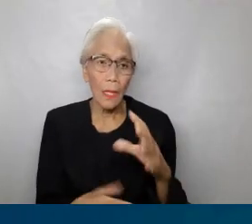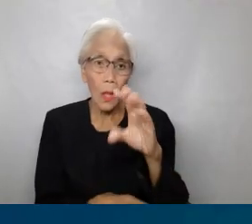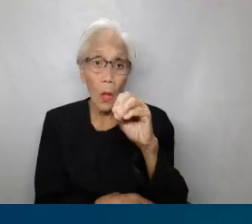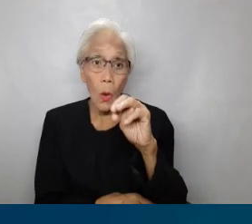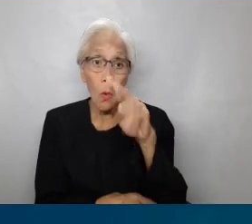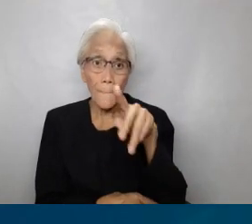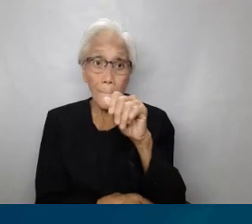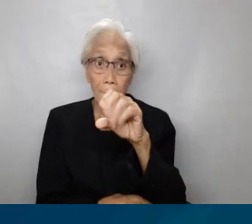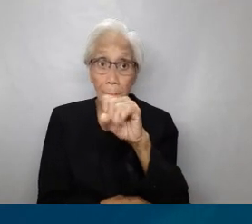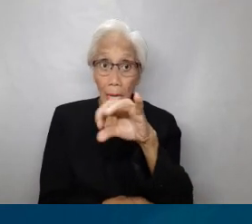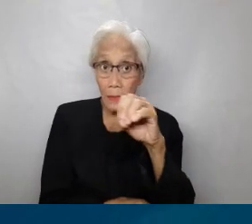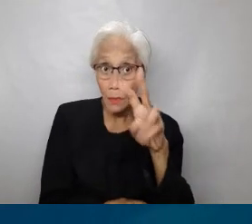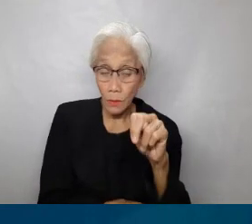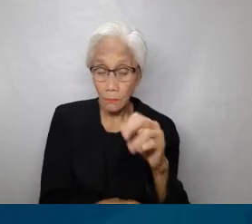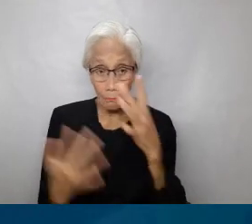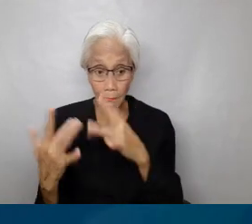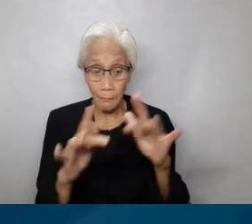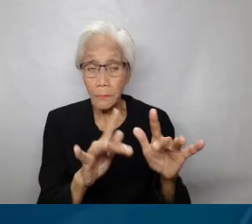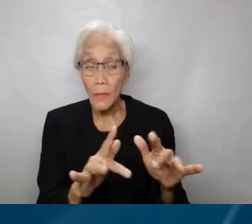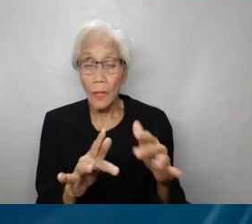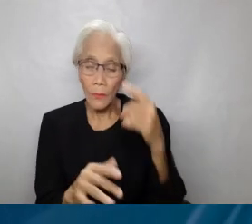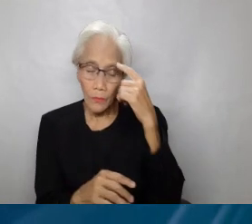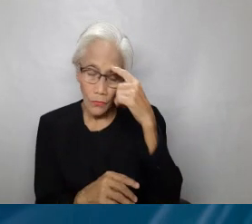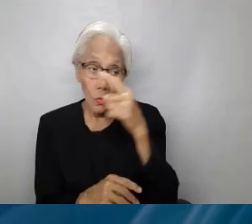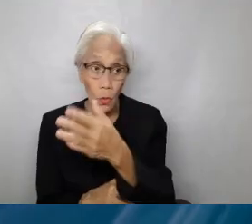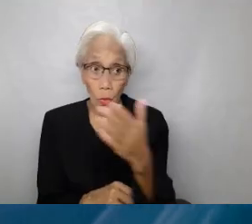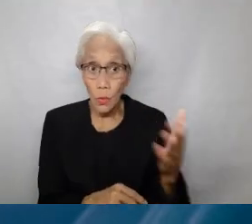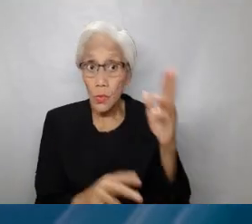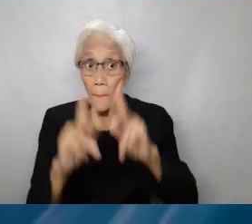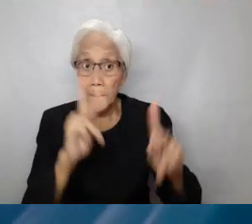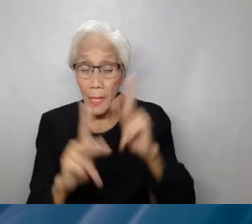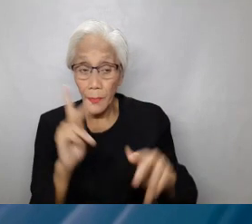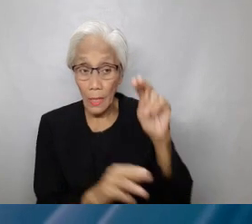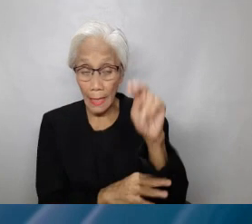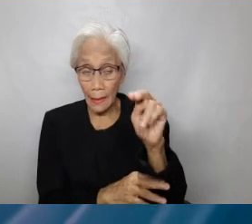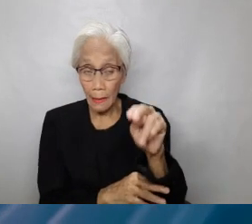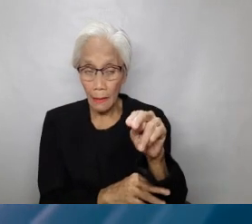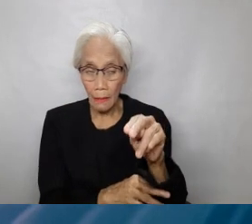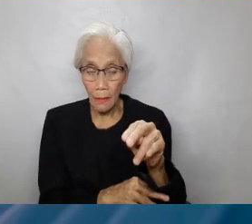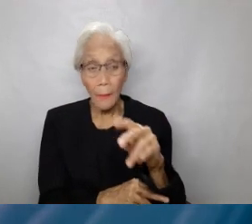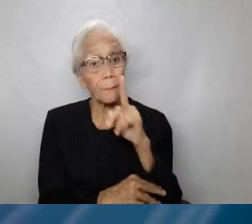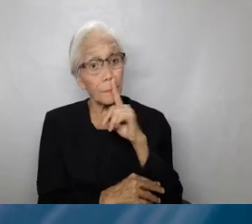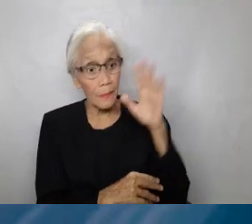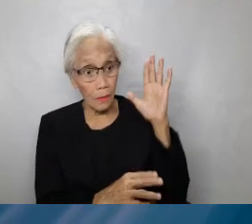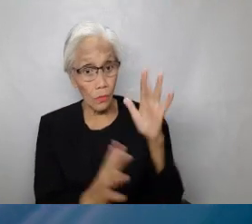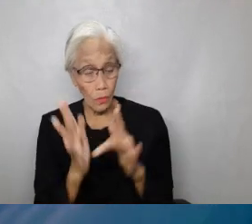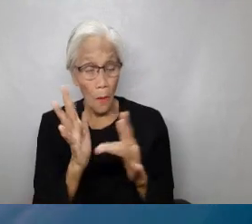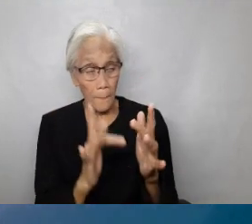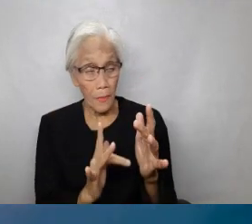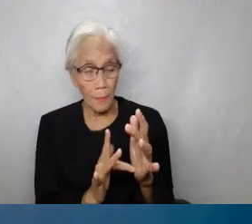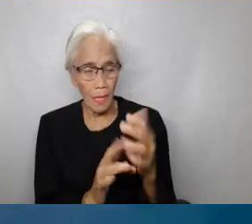compassion, especially compassion on those in need. At ang pangakong ni Jesus ay